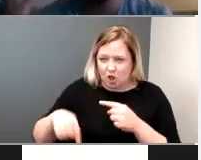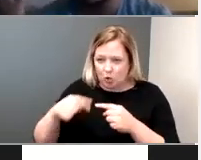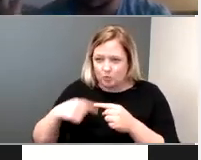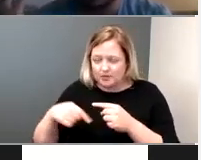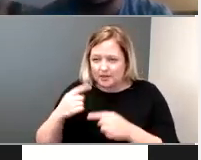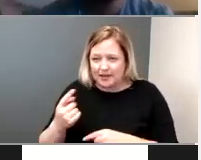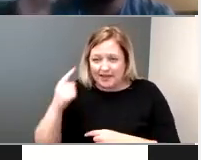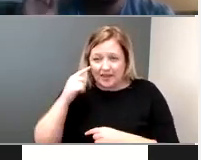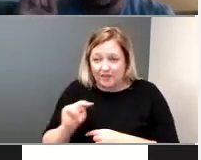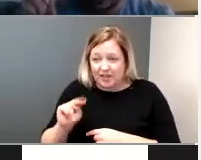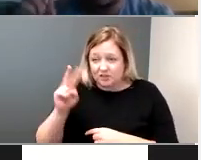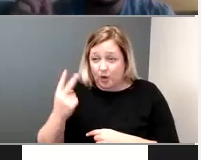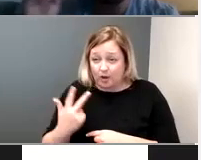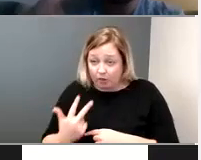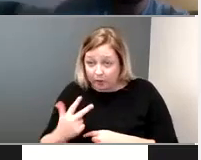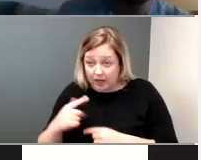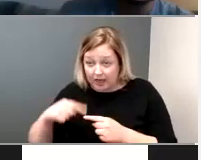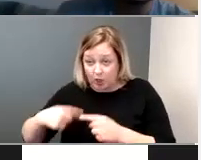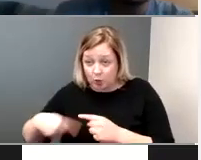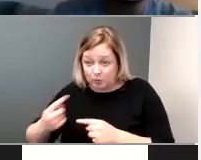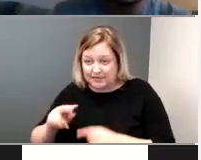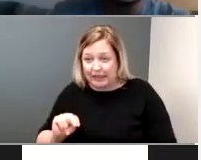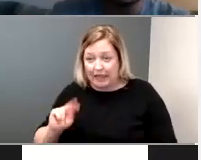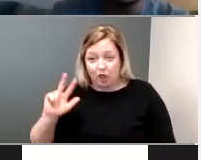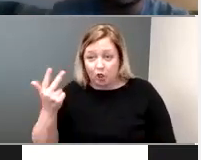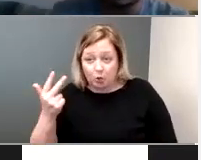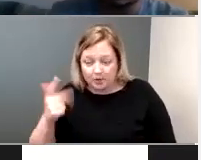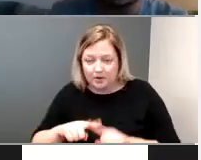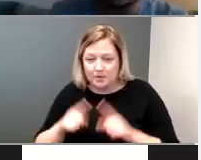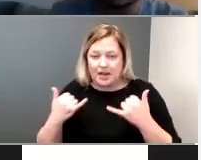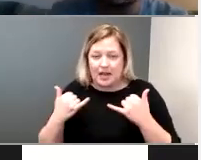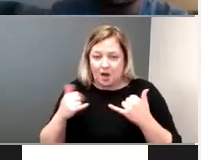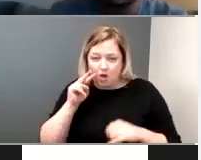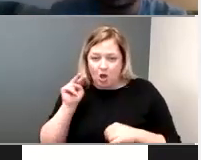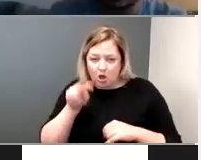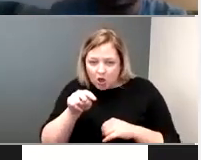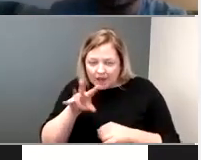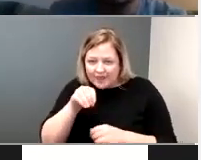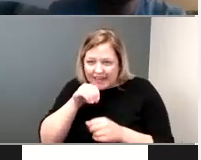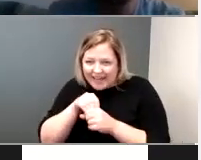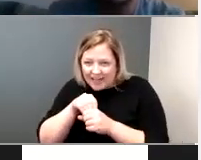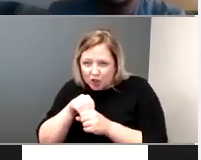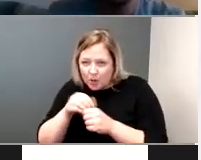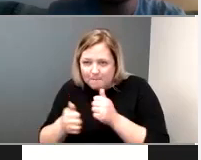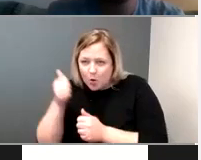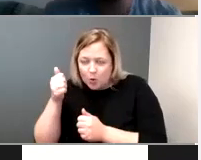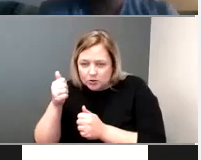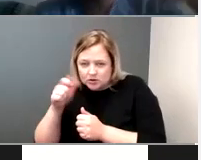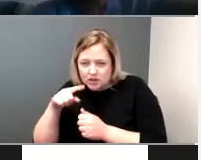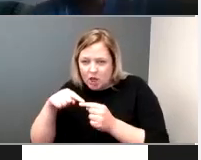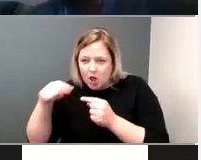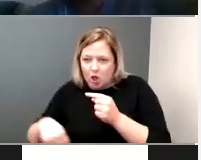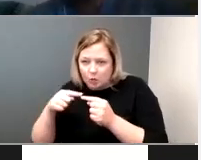loops gives you n cubed. But now look at the innermost nested loop in this for loop here. We have,